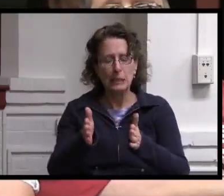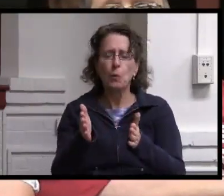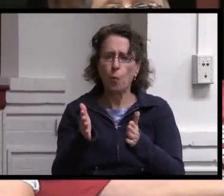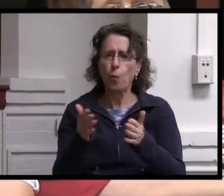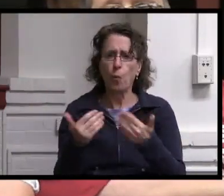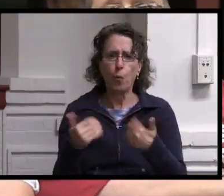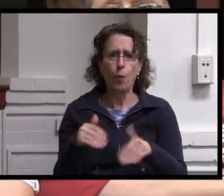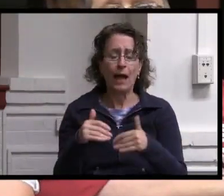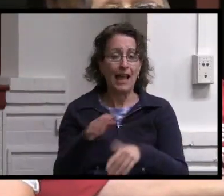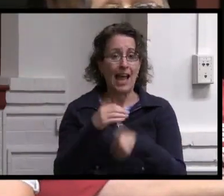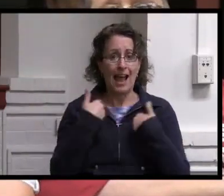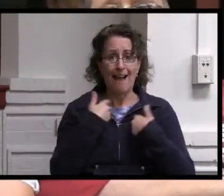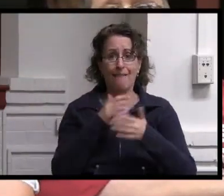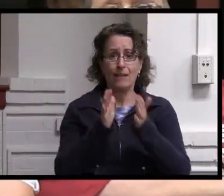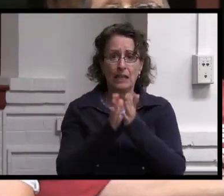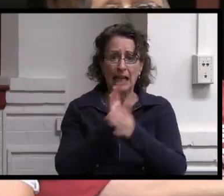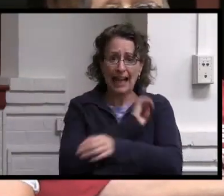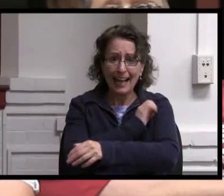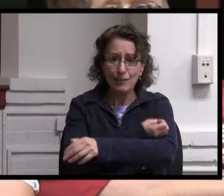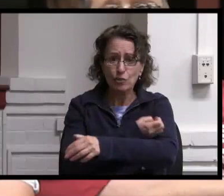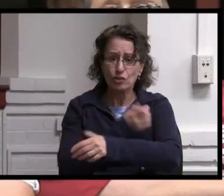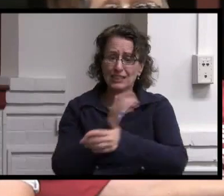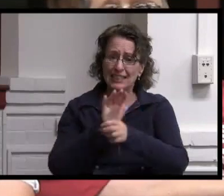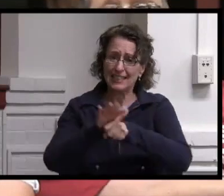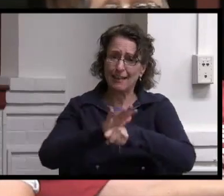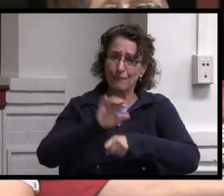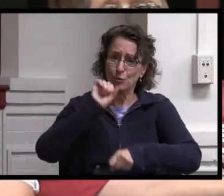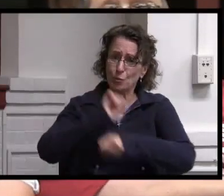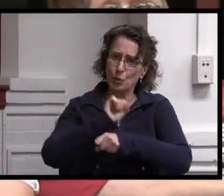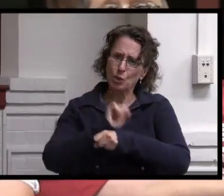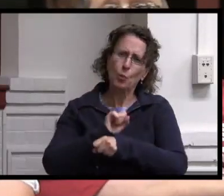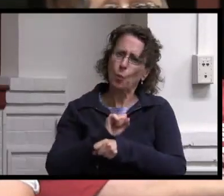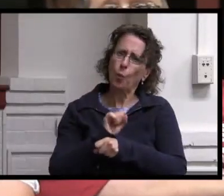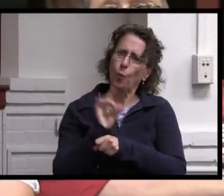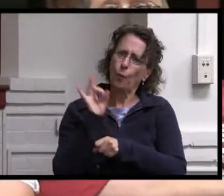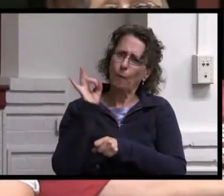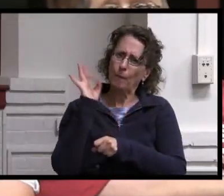any program that may be implemented would keep that in mind and